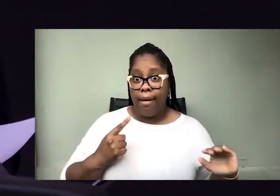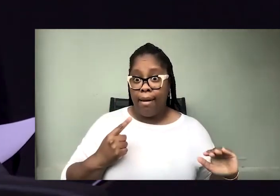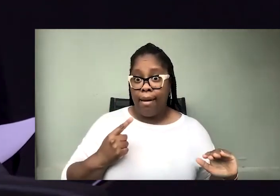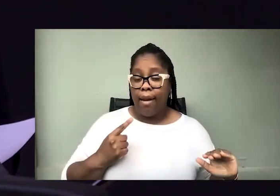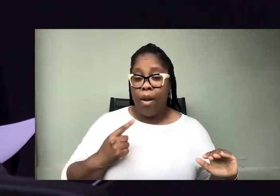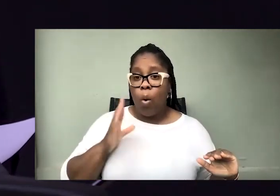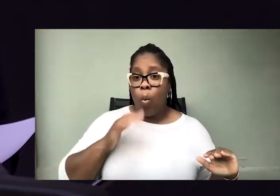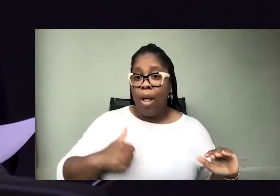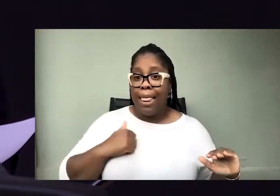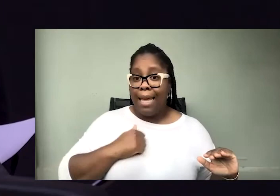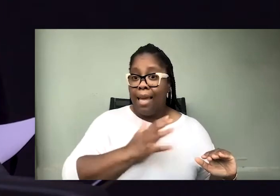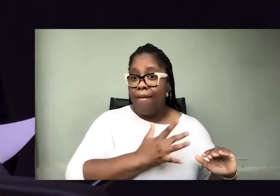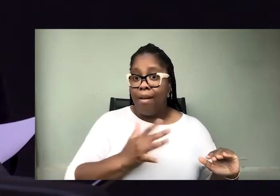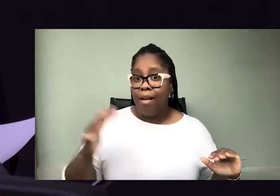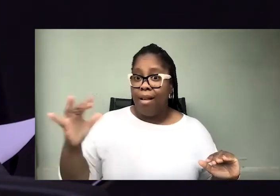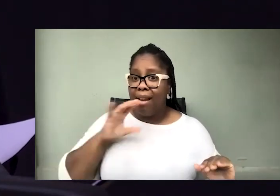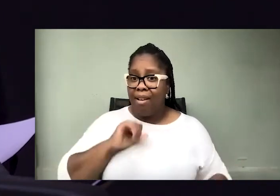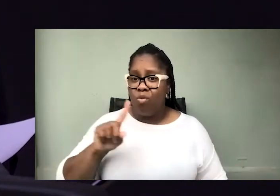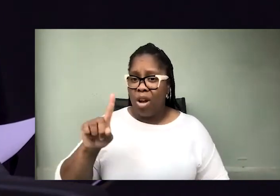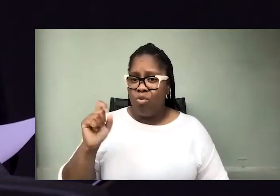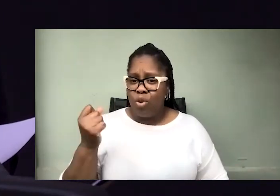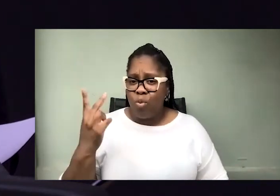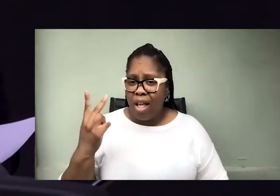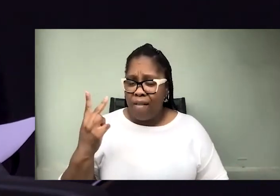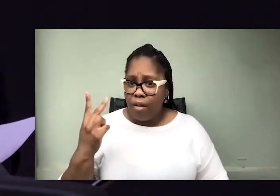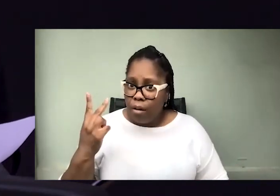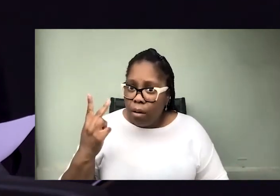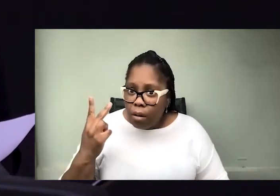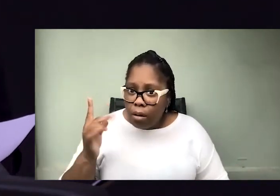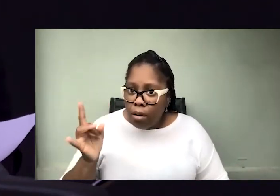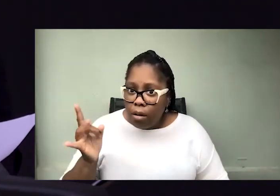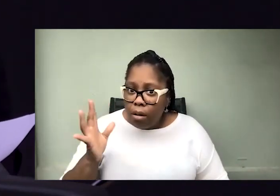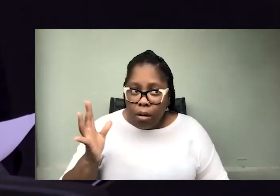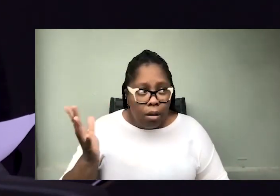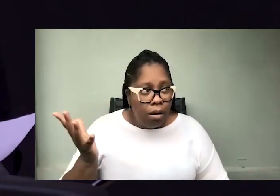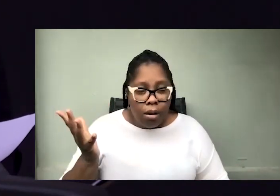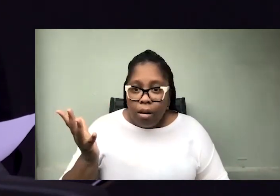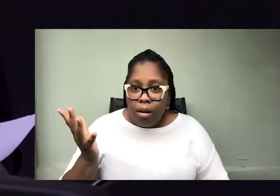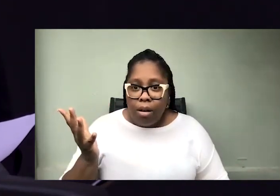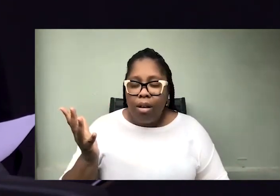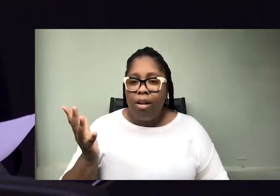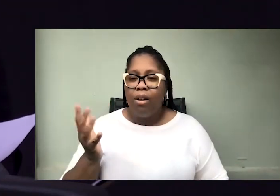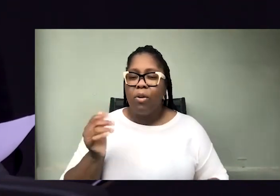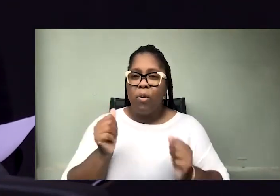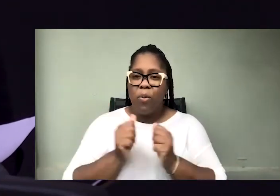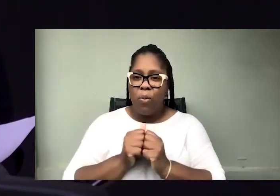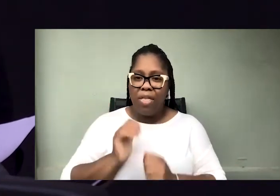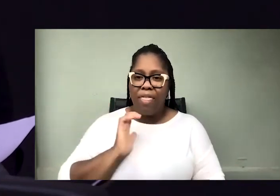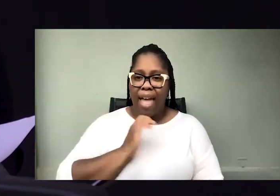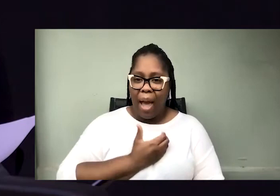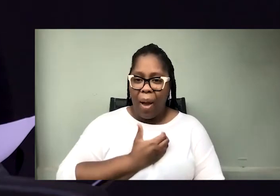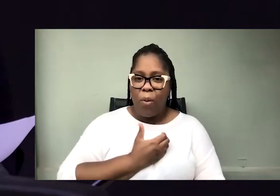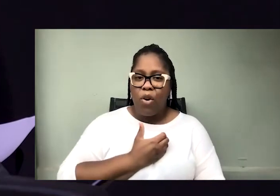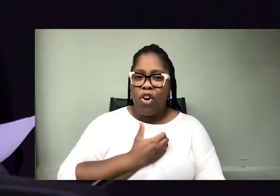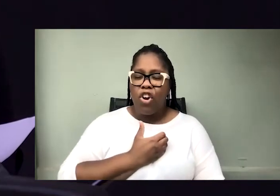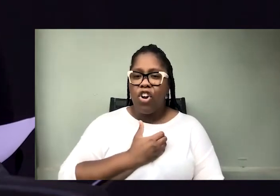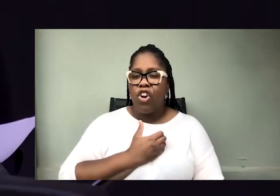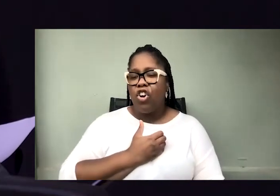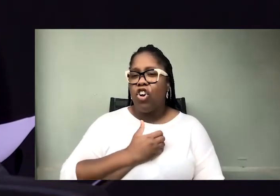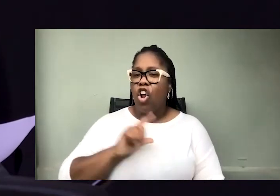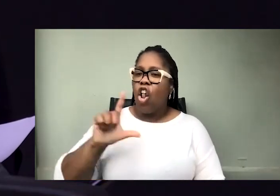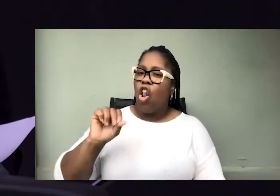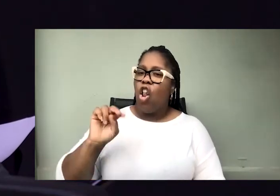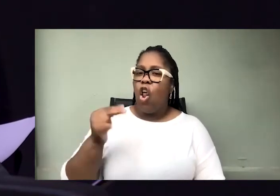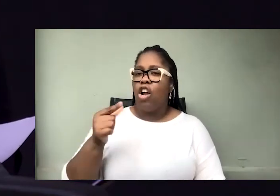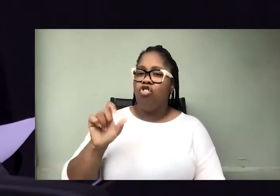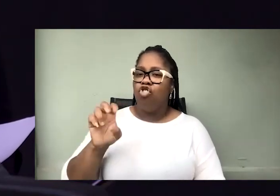age of 112. That's unbelievable. Even with our longevity getting hit